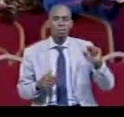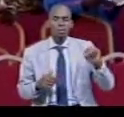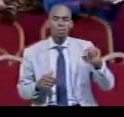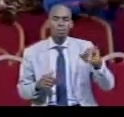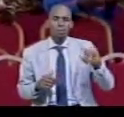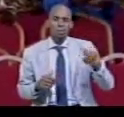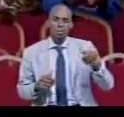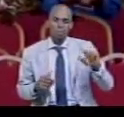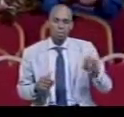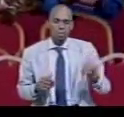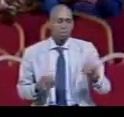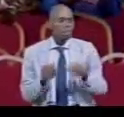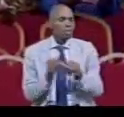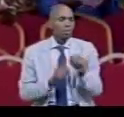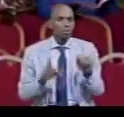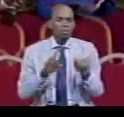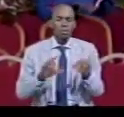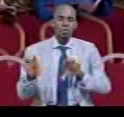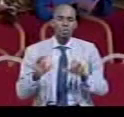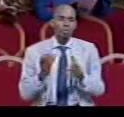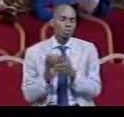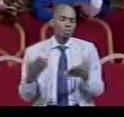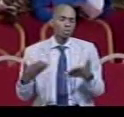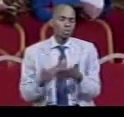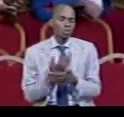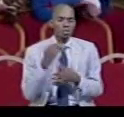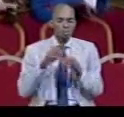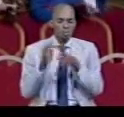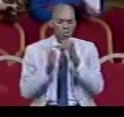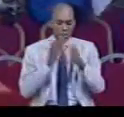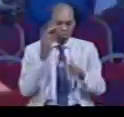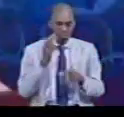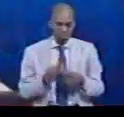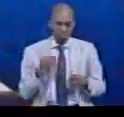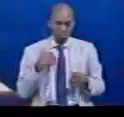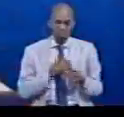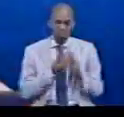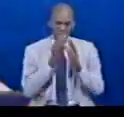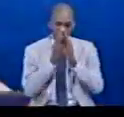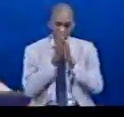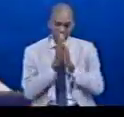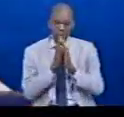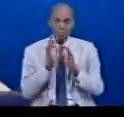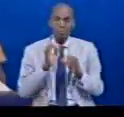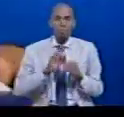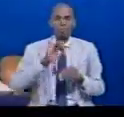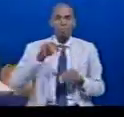In Jesus' name we pray. In John chapter 14, verse 27